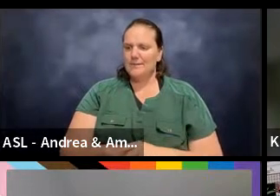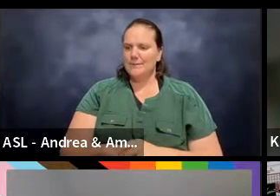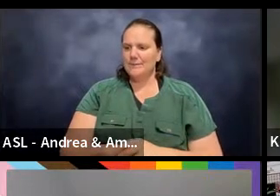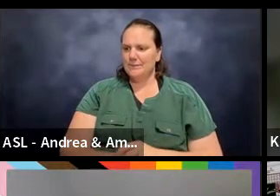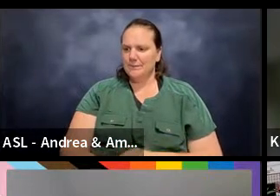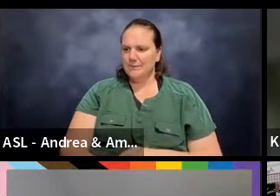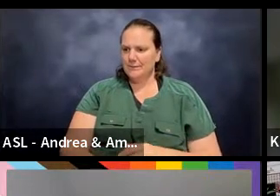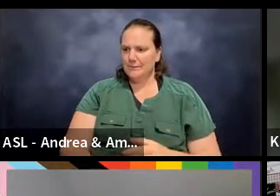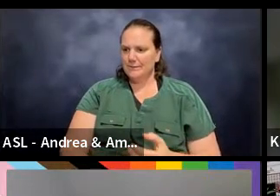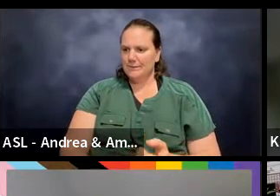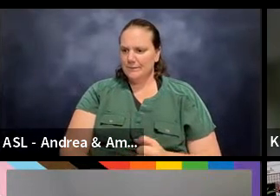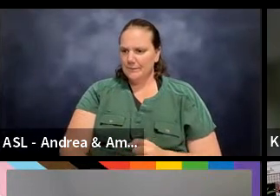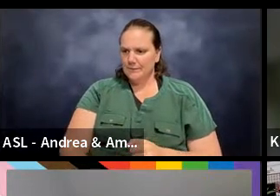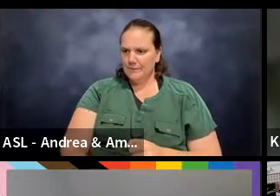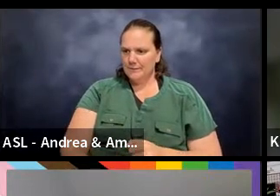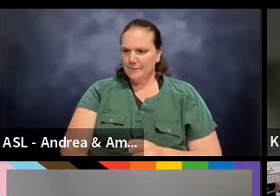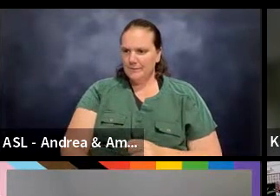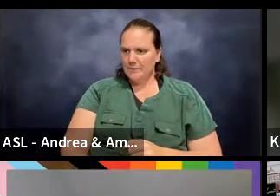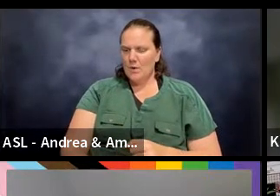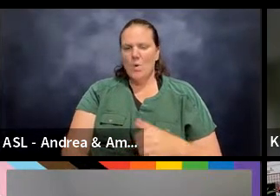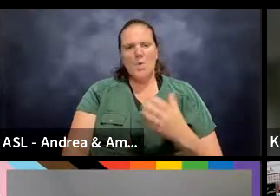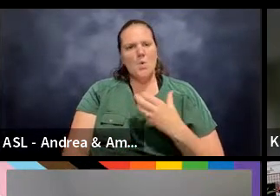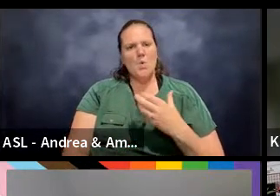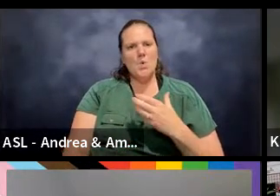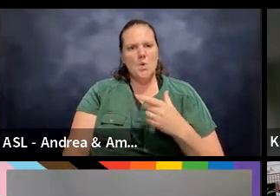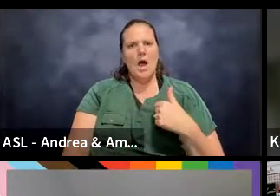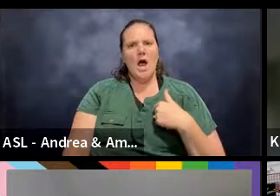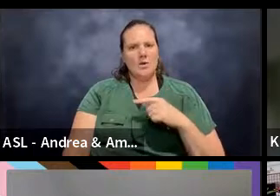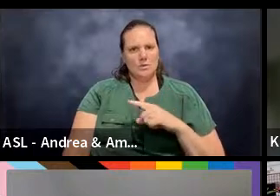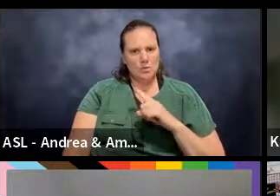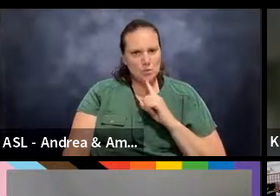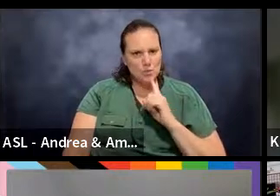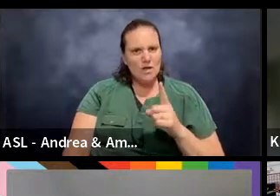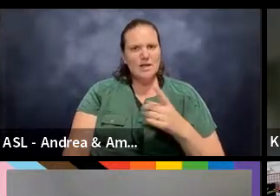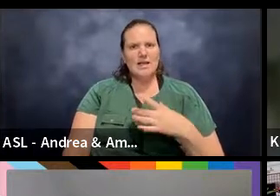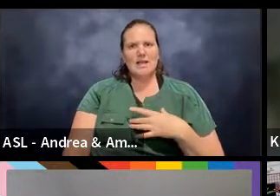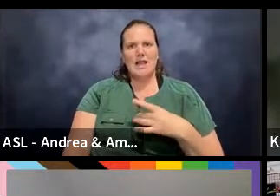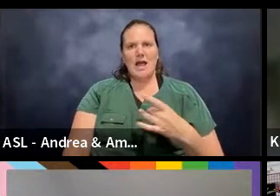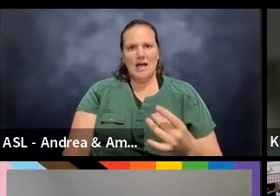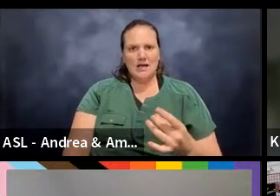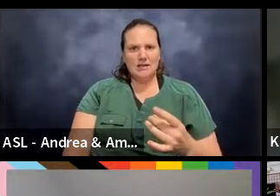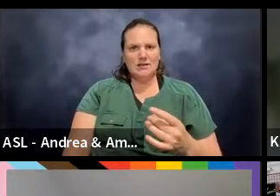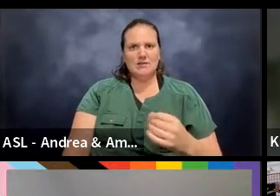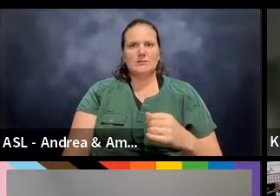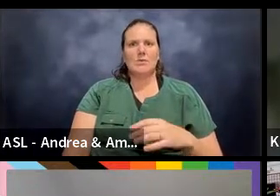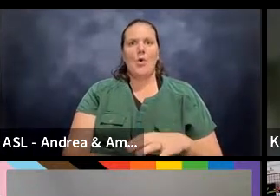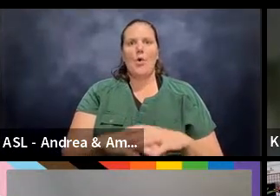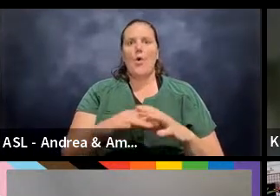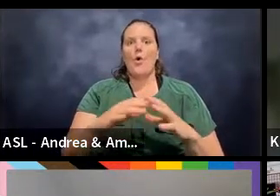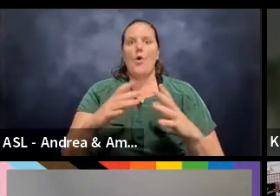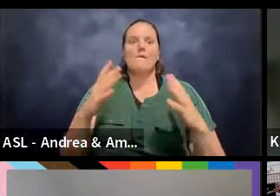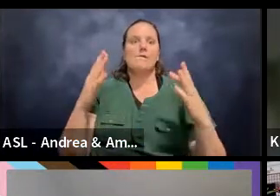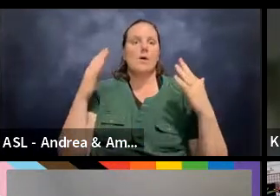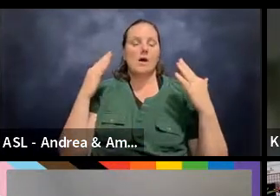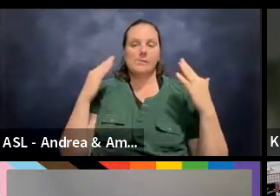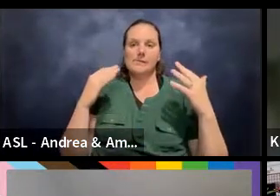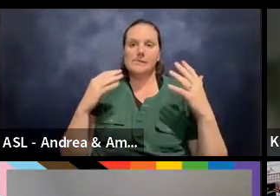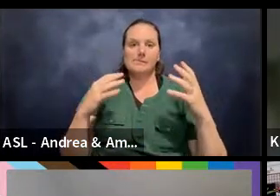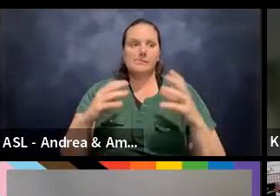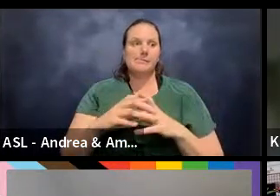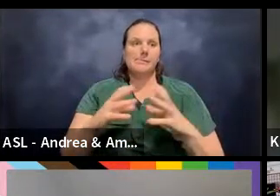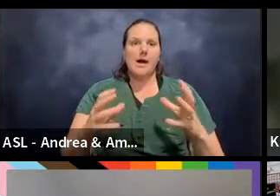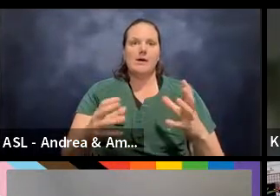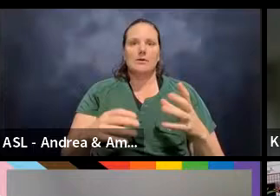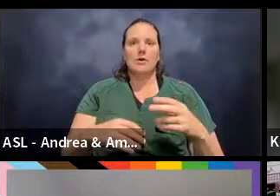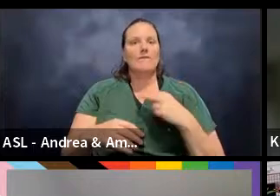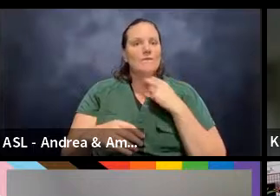for instance, if folks say, boy, I really, really like, and we get just an overwhelming amount of